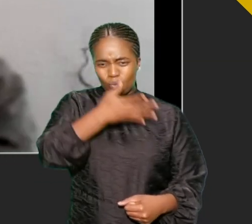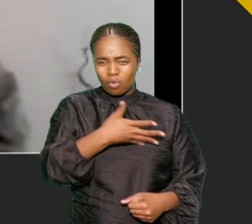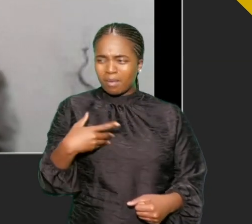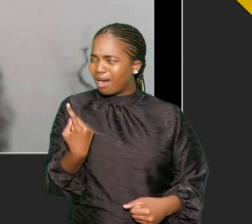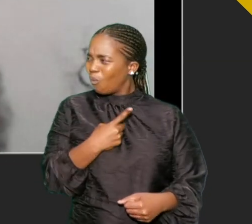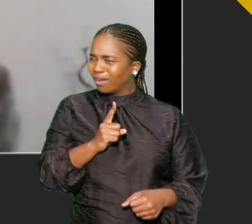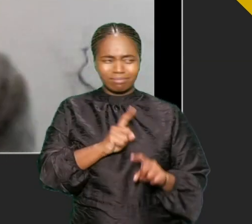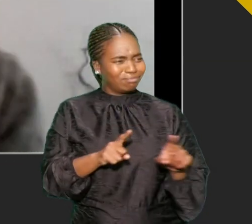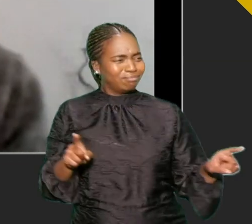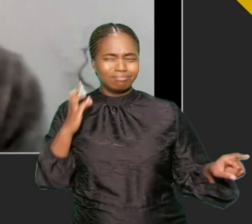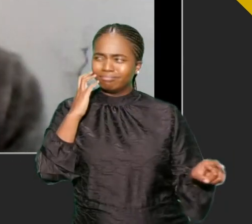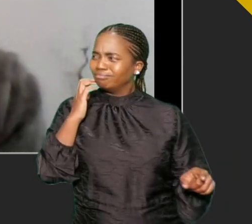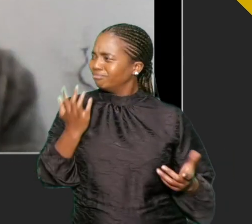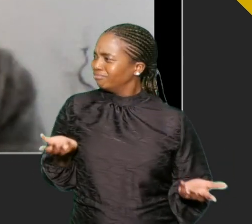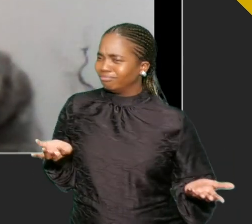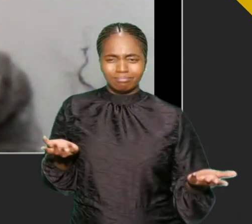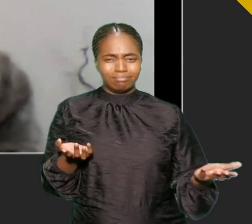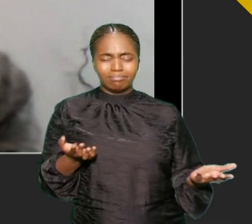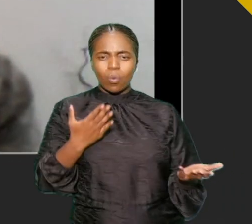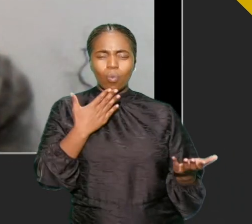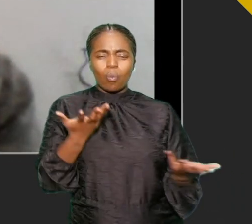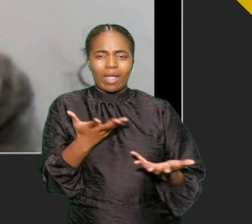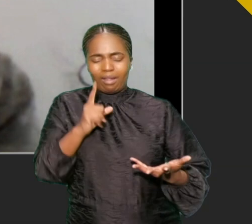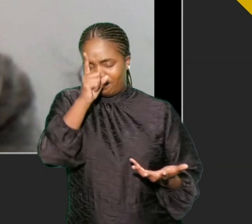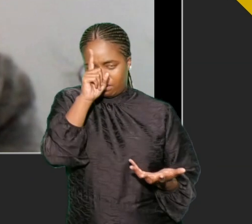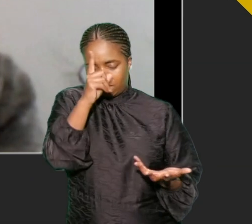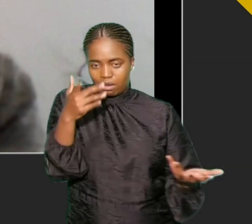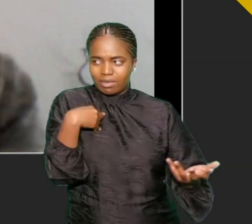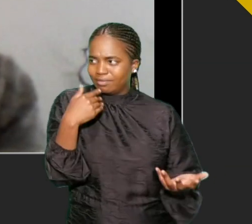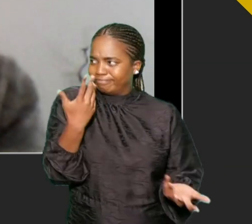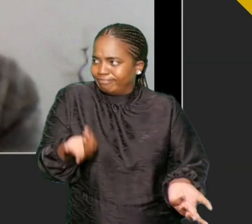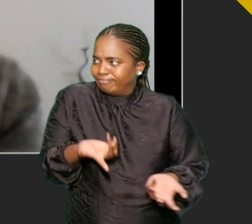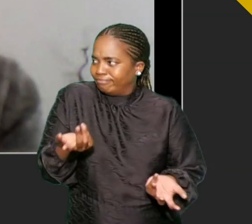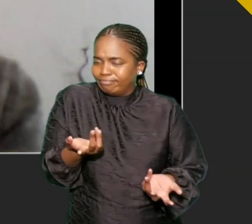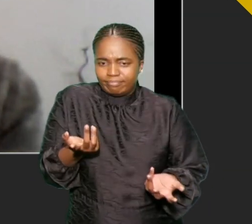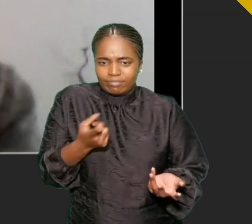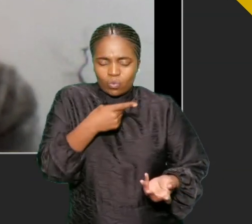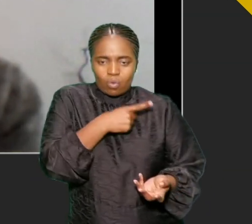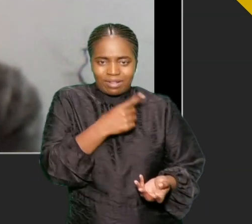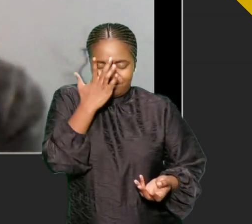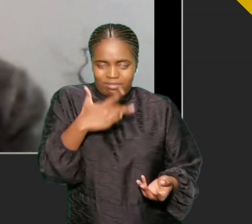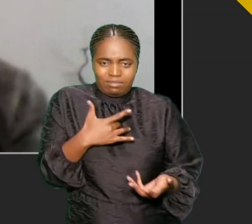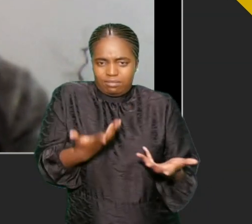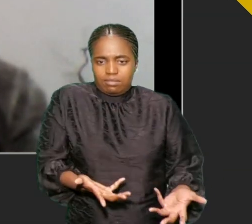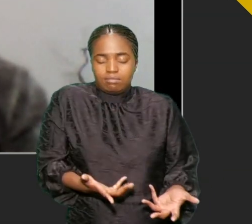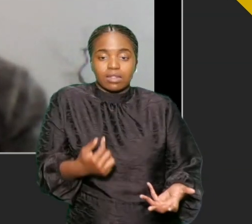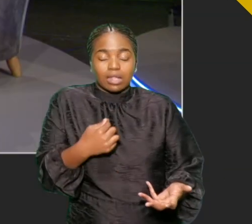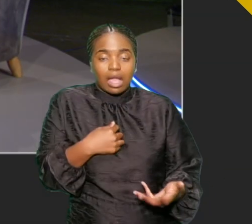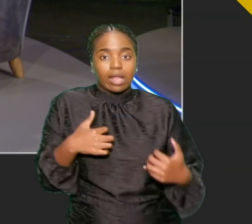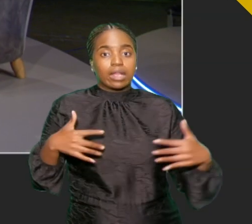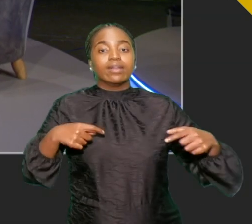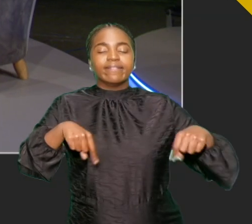more then? I'm just like, but I don't belong here. I was very ignorant, I must say, and that's when the fear crept in,